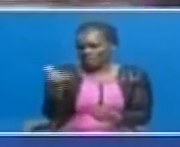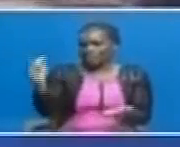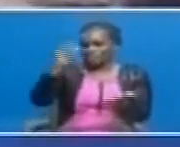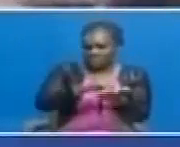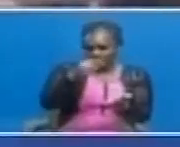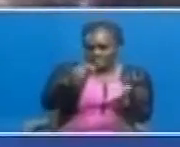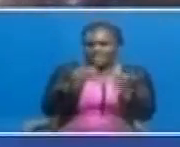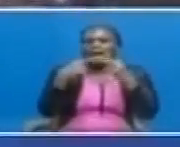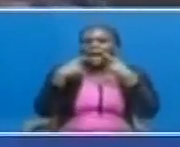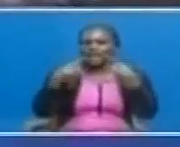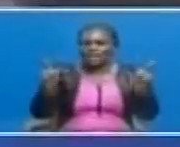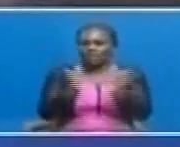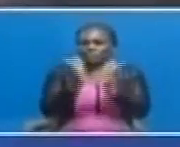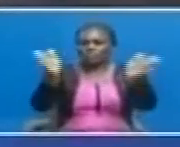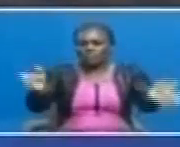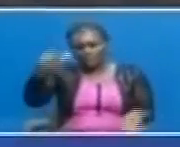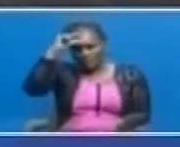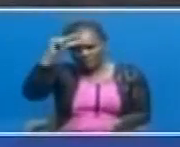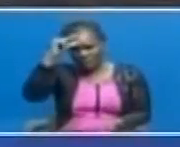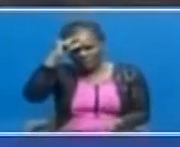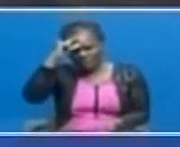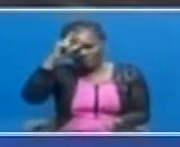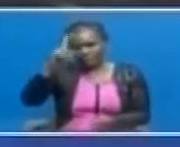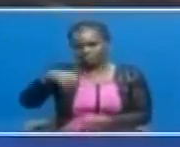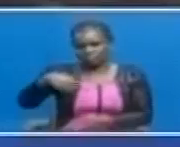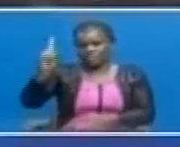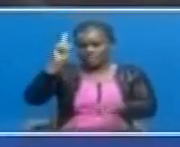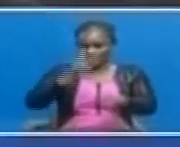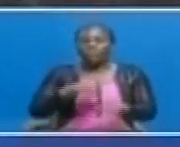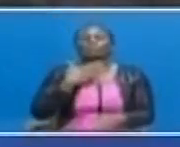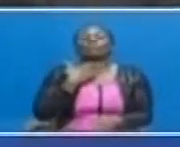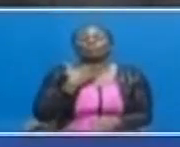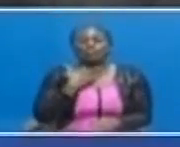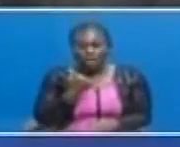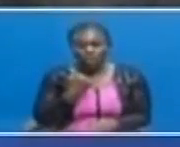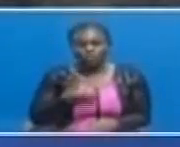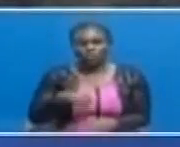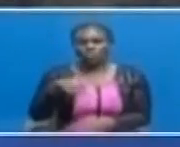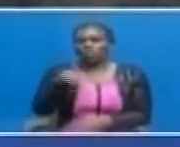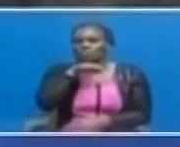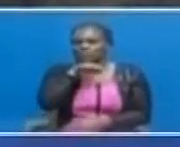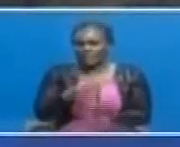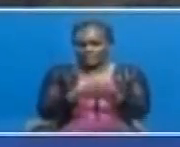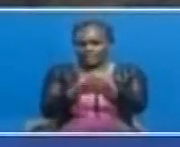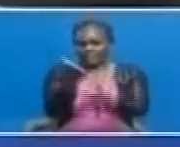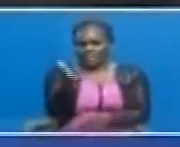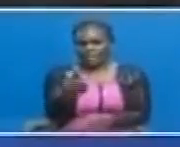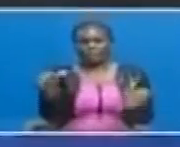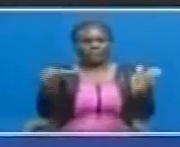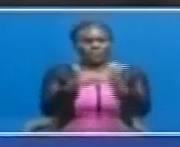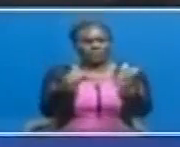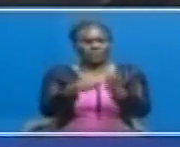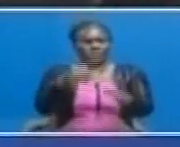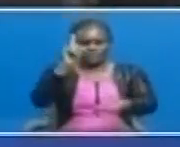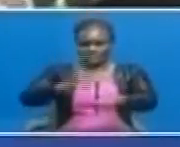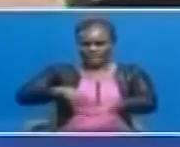the record straight even as it sought to pin down code leader on the sugar industry crisis. When the president gives you an opportunity to